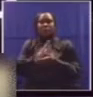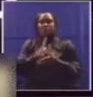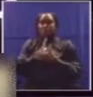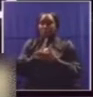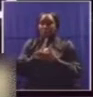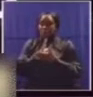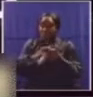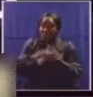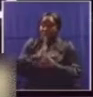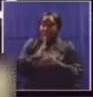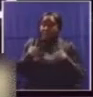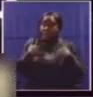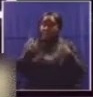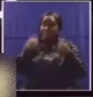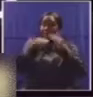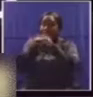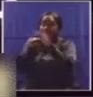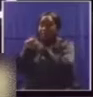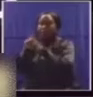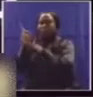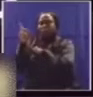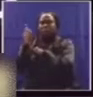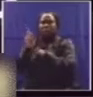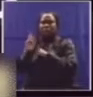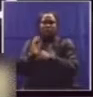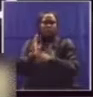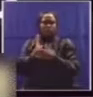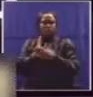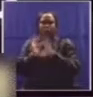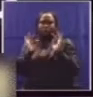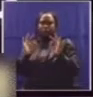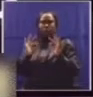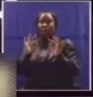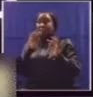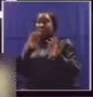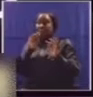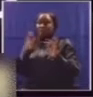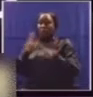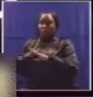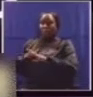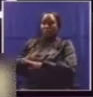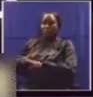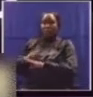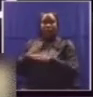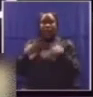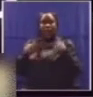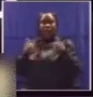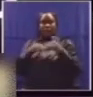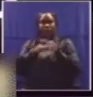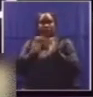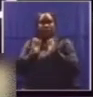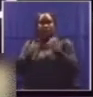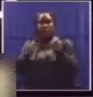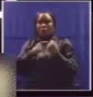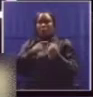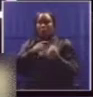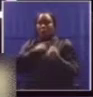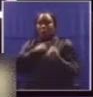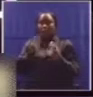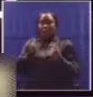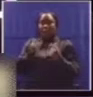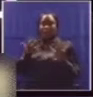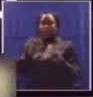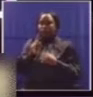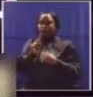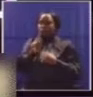rights. No one may be refused emergency medical treatment, a close quote. Honorable members, the bill we are called to